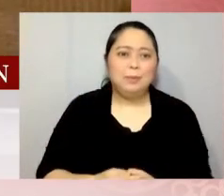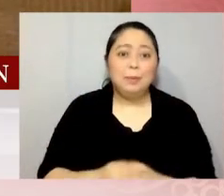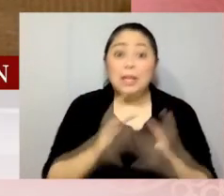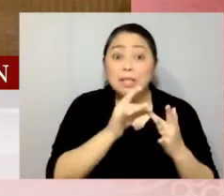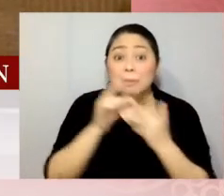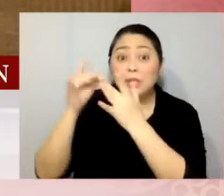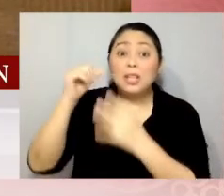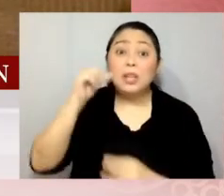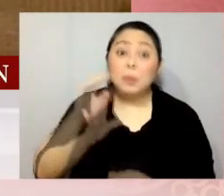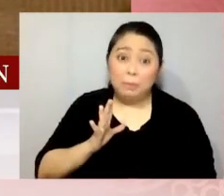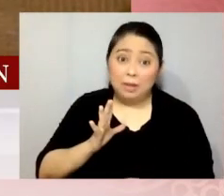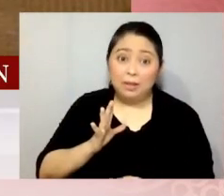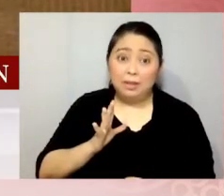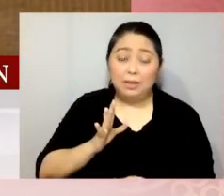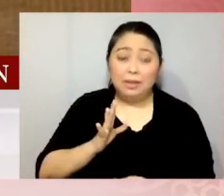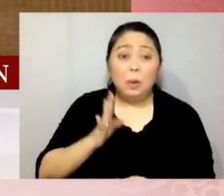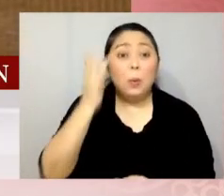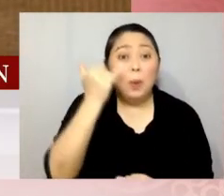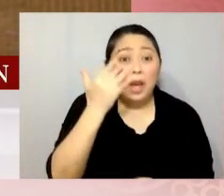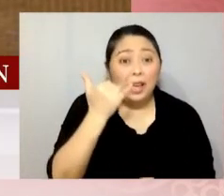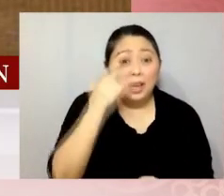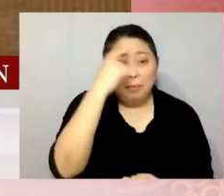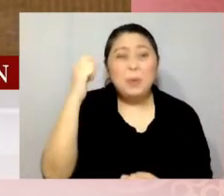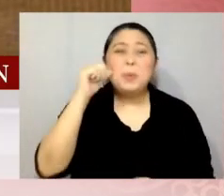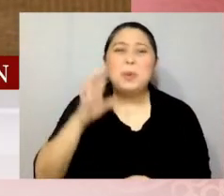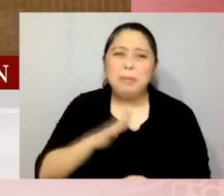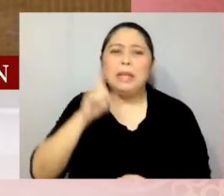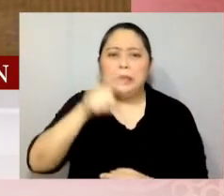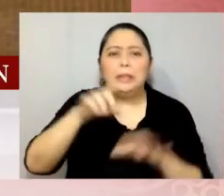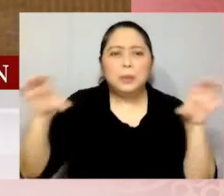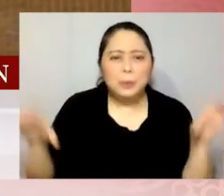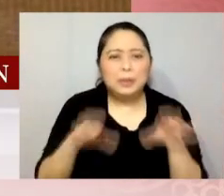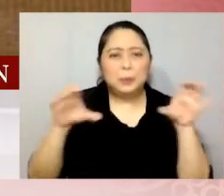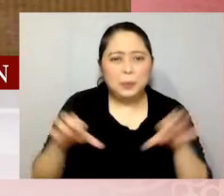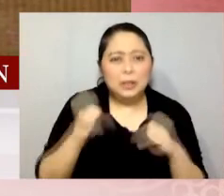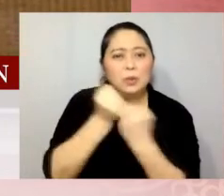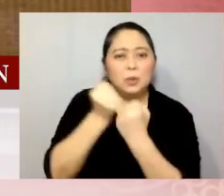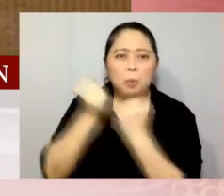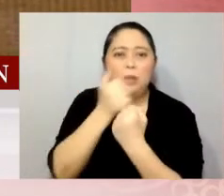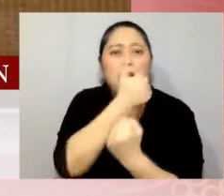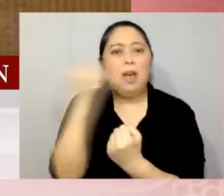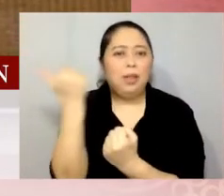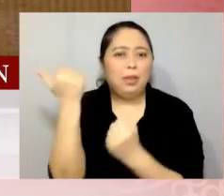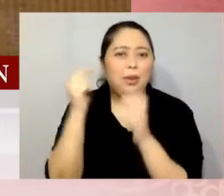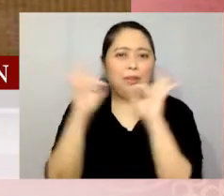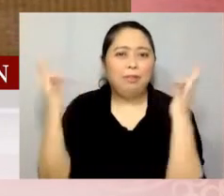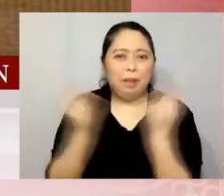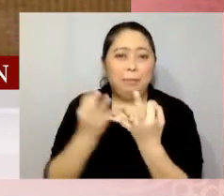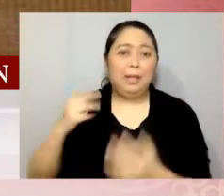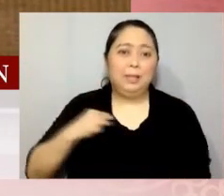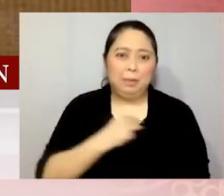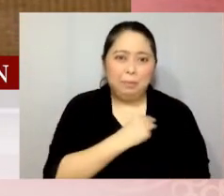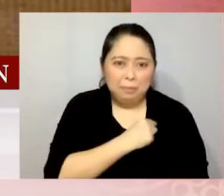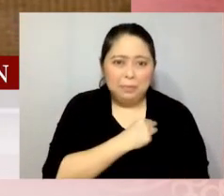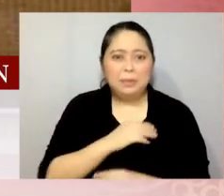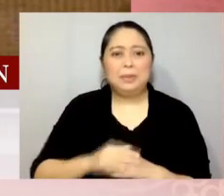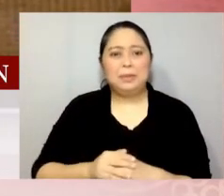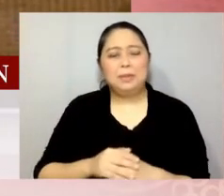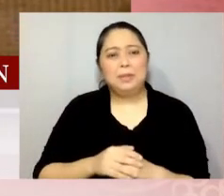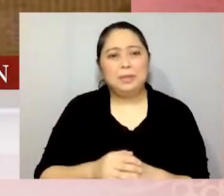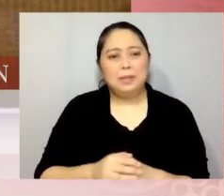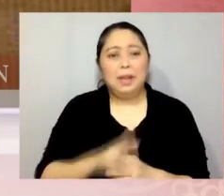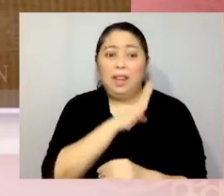of women who have to fend for the other members of the family to take care of them. And so